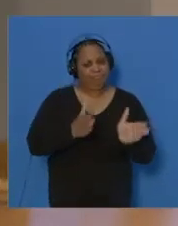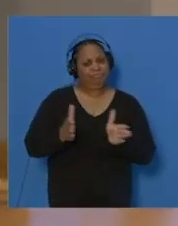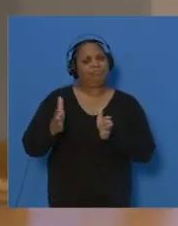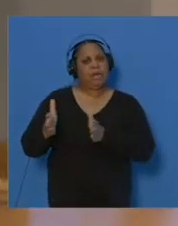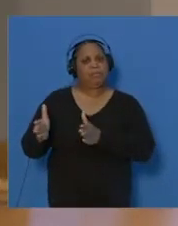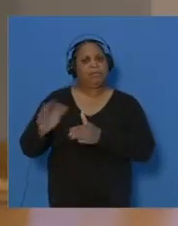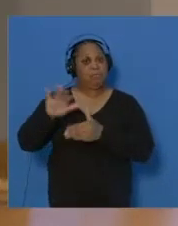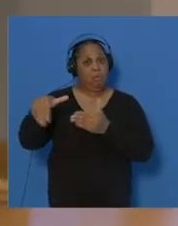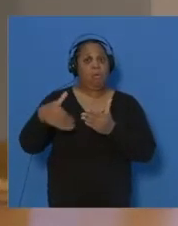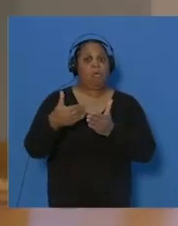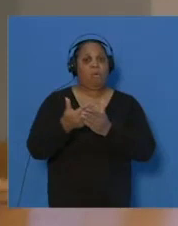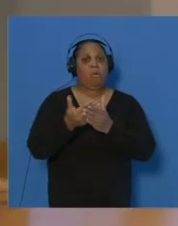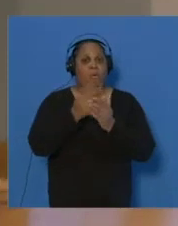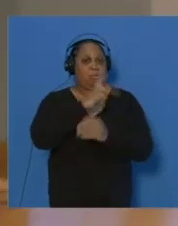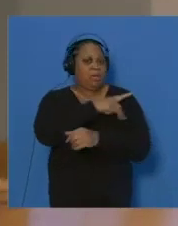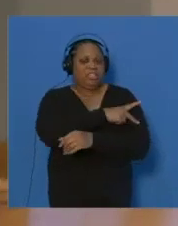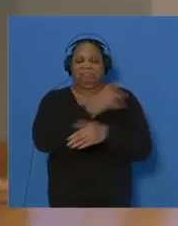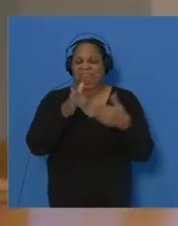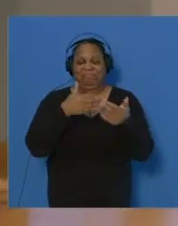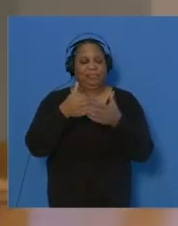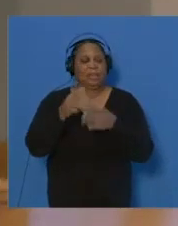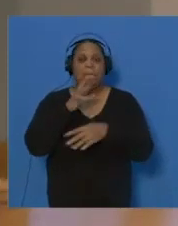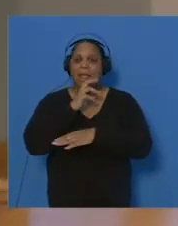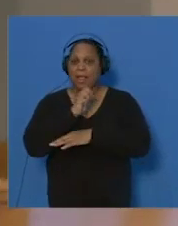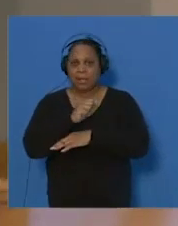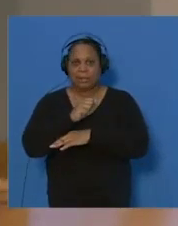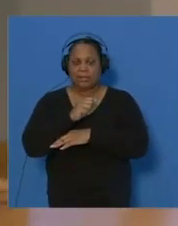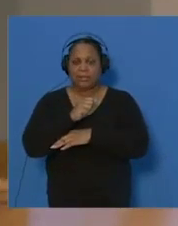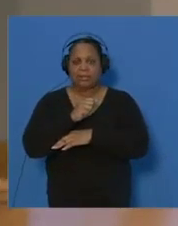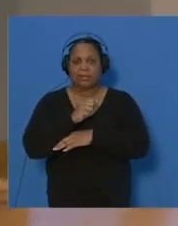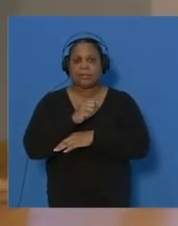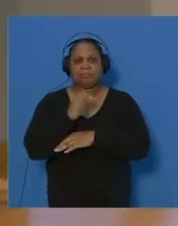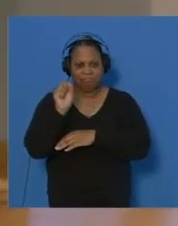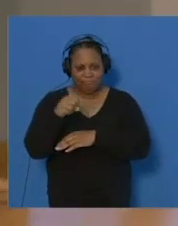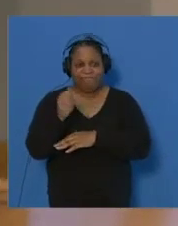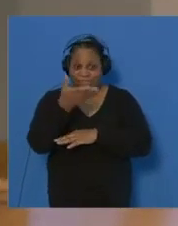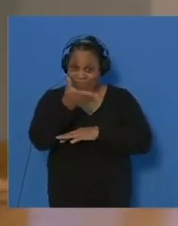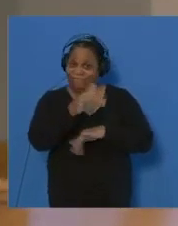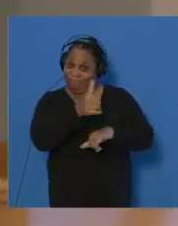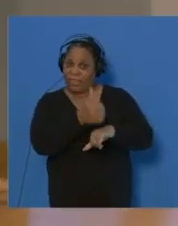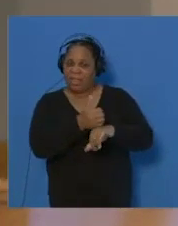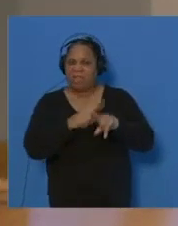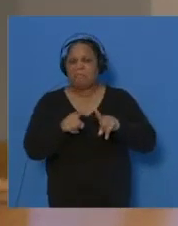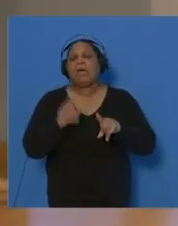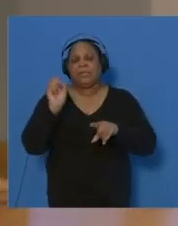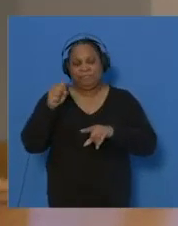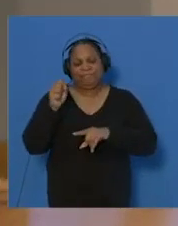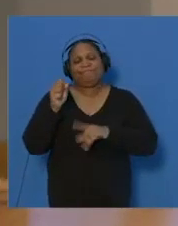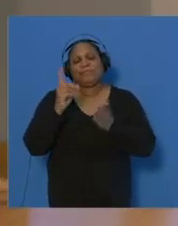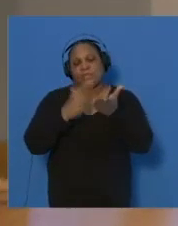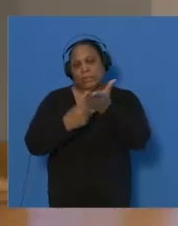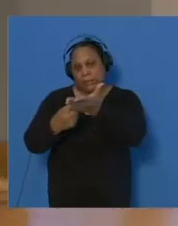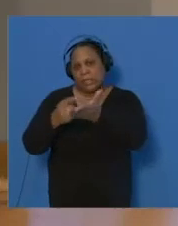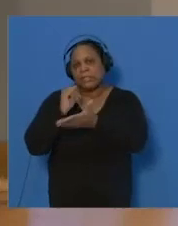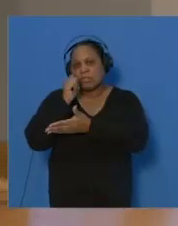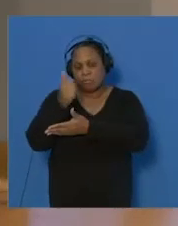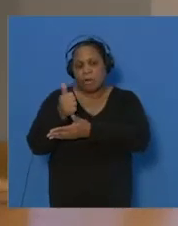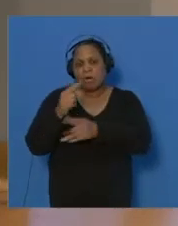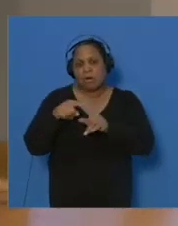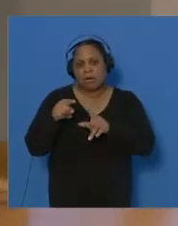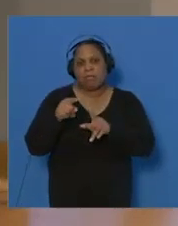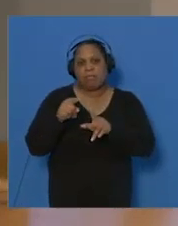all patients, regardless of the age, it exists, but that is certainly something that we'll be discussing tomorrow. But we are watching